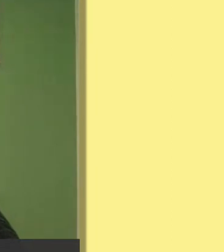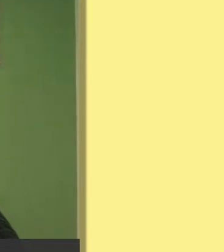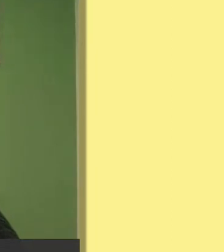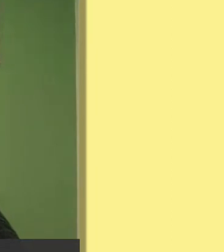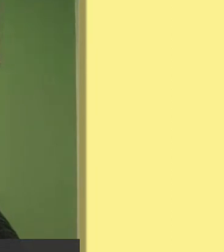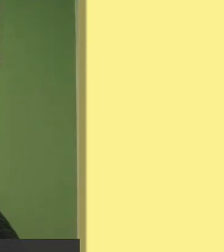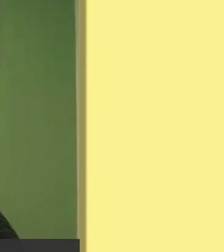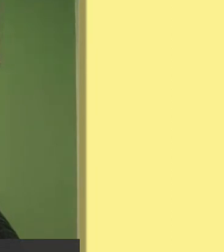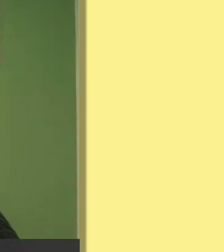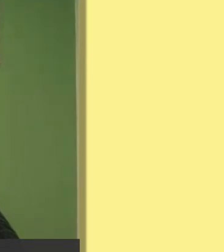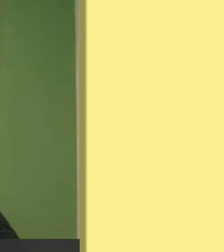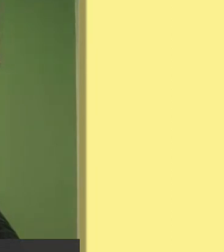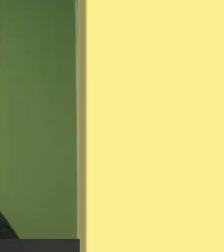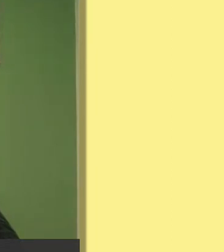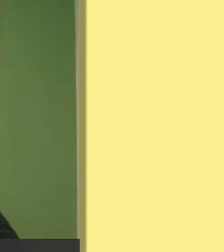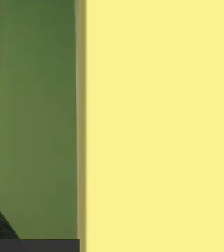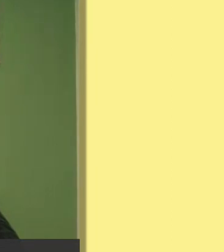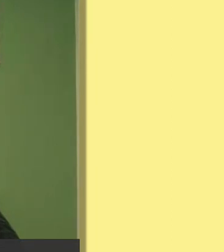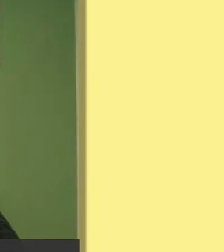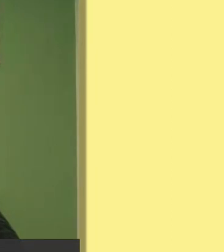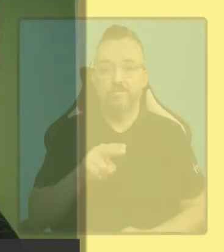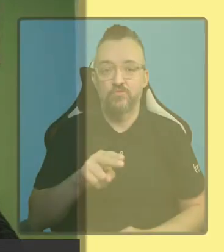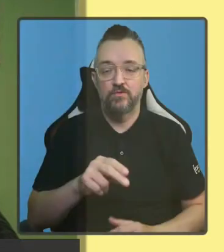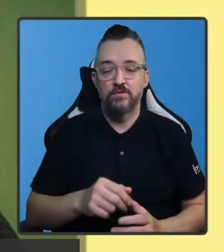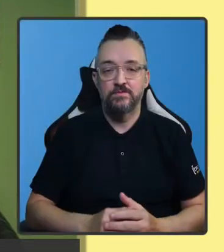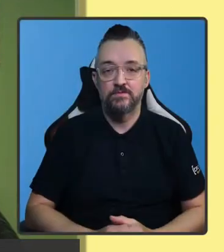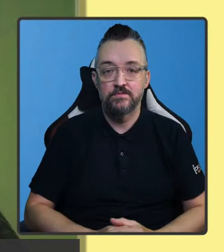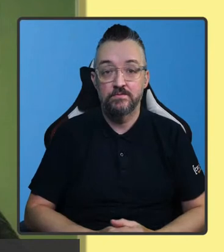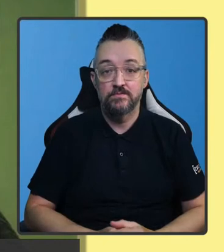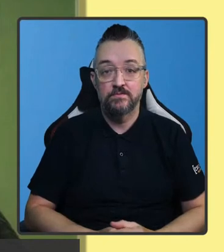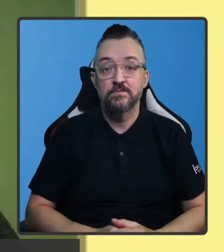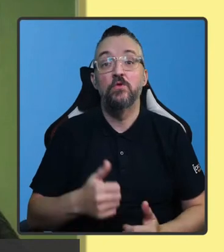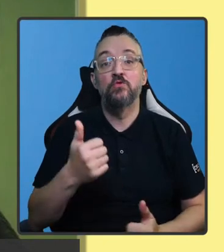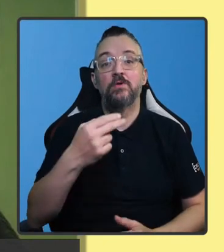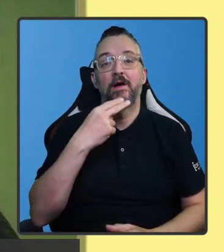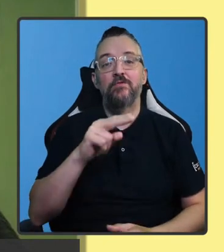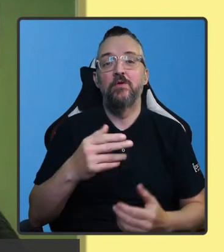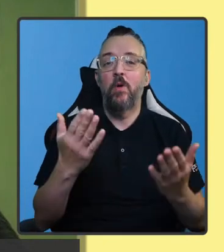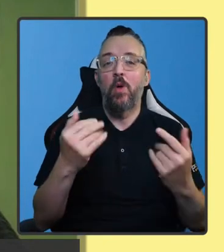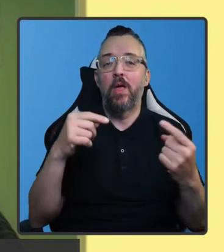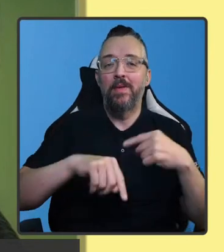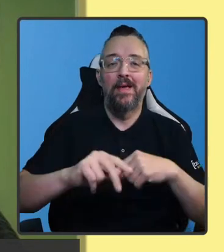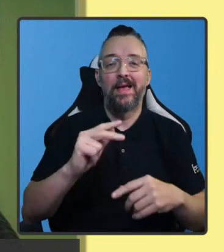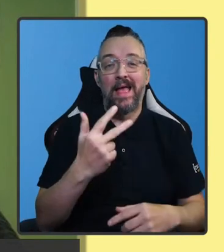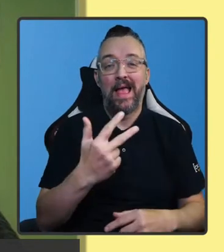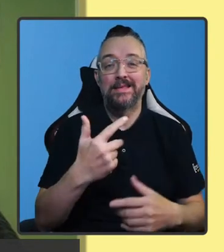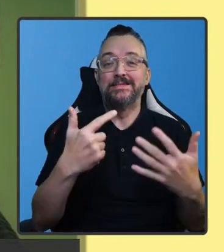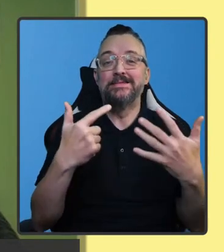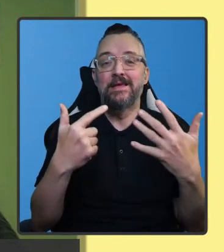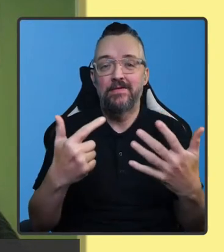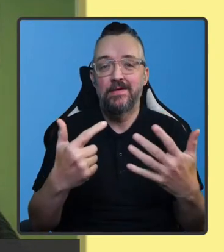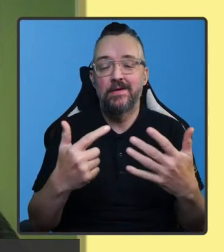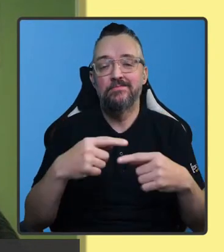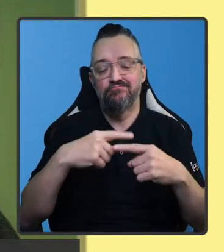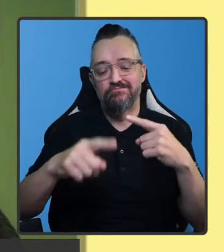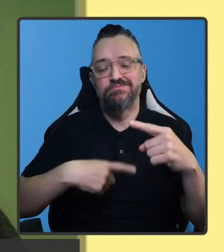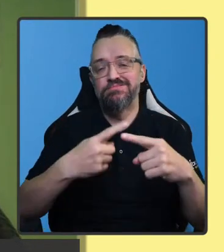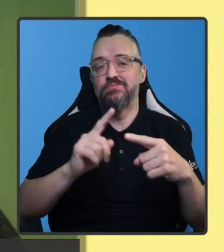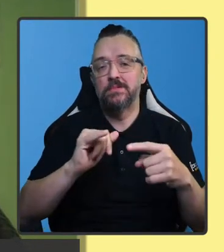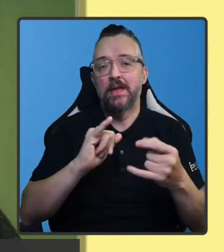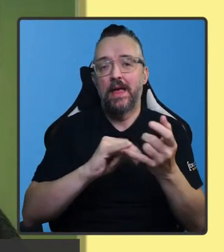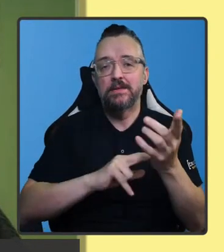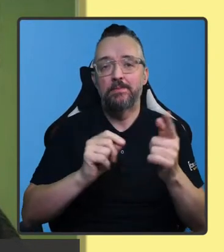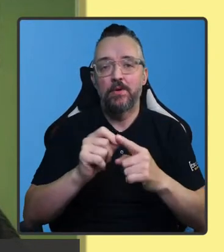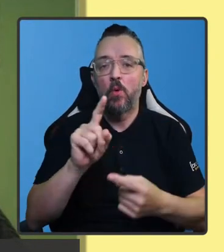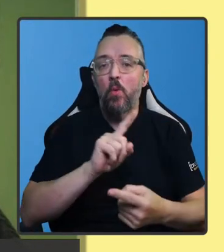Good afternoon, delegates, and a very warm welcome to the 87th Annual National SNP Conference. I